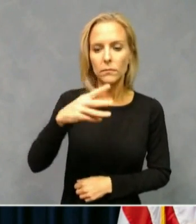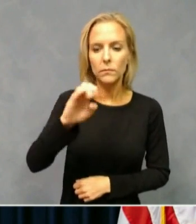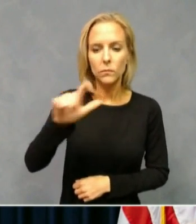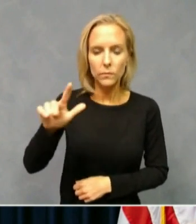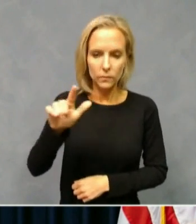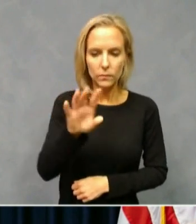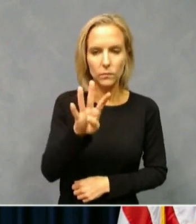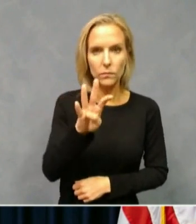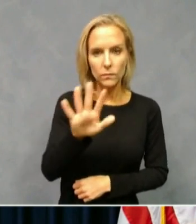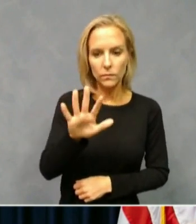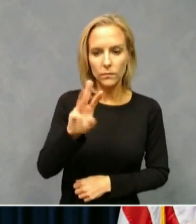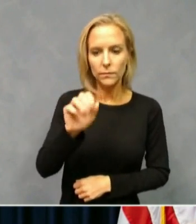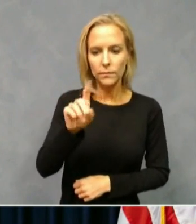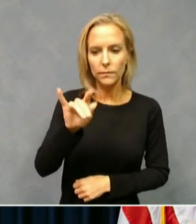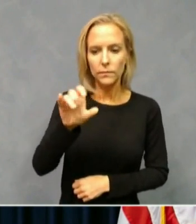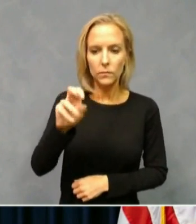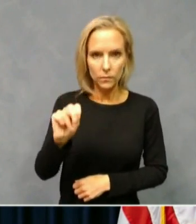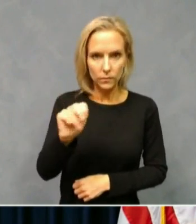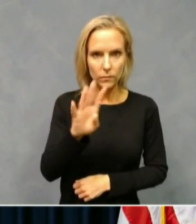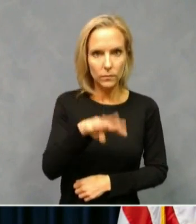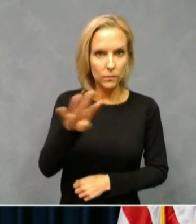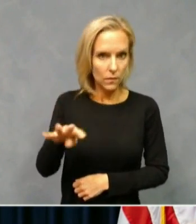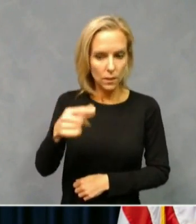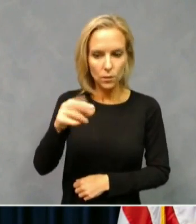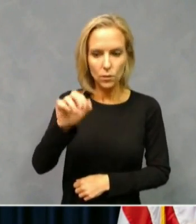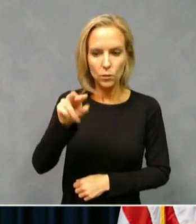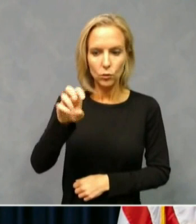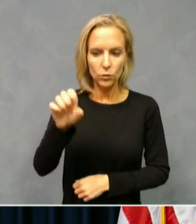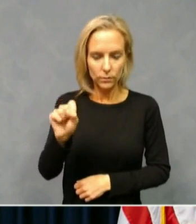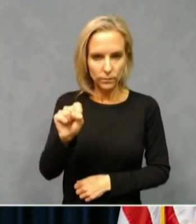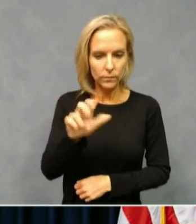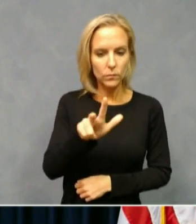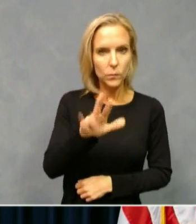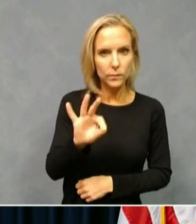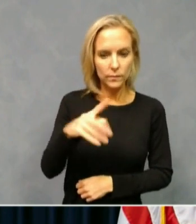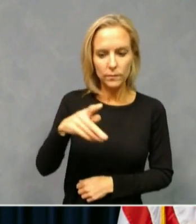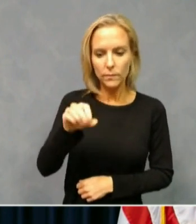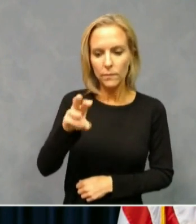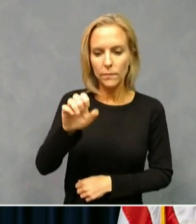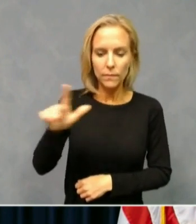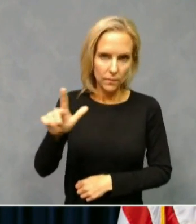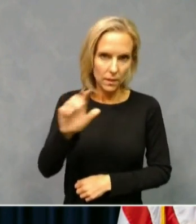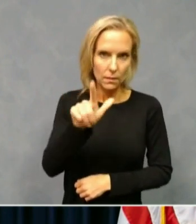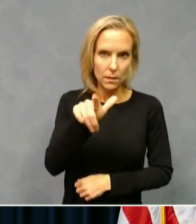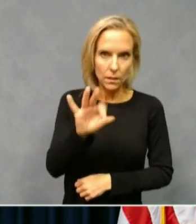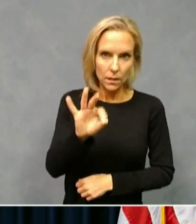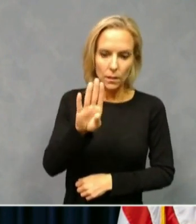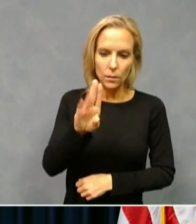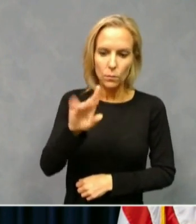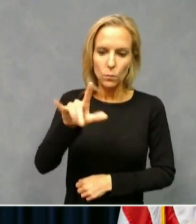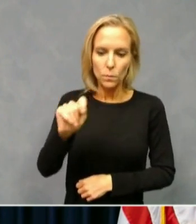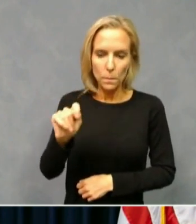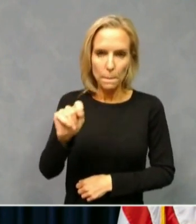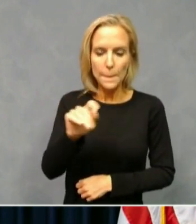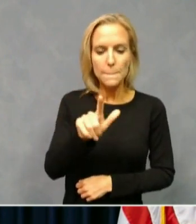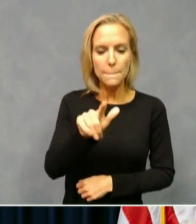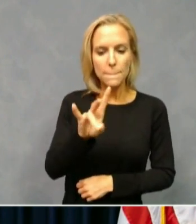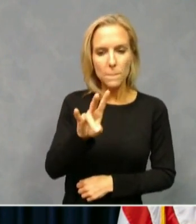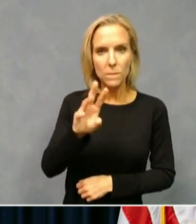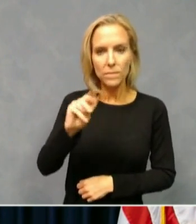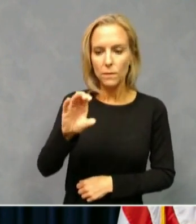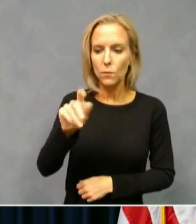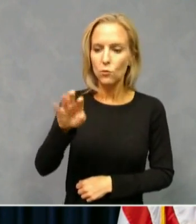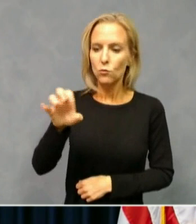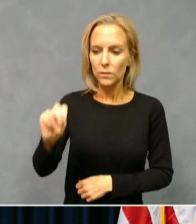in Madison, 44 in Graves, 39 in Powell, 29 in Bullitt, 27 in